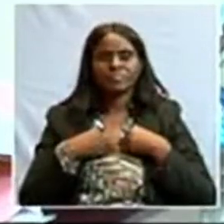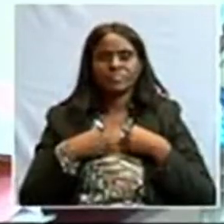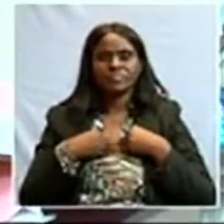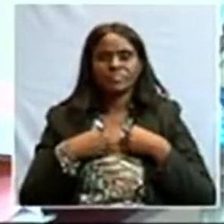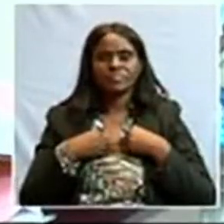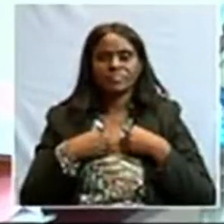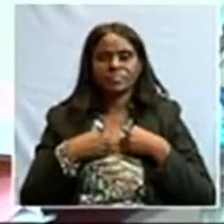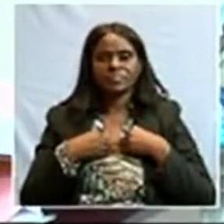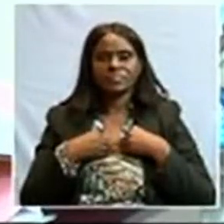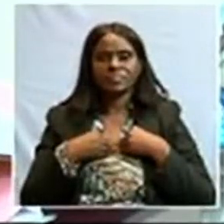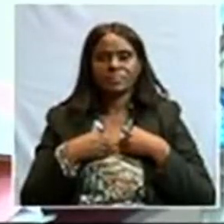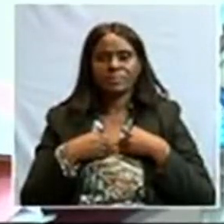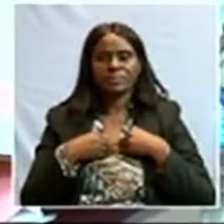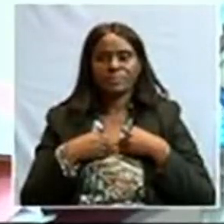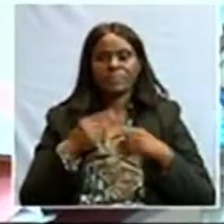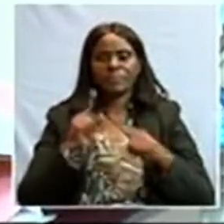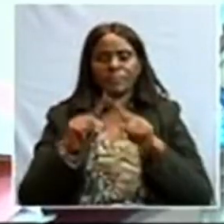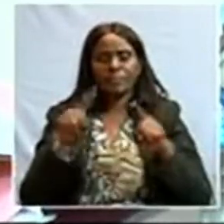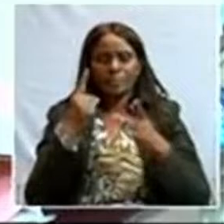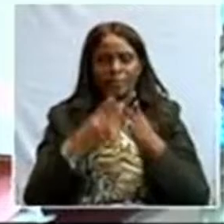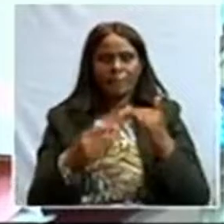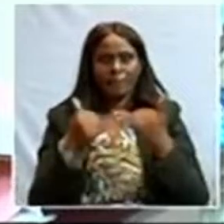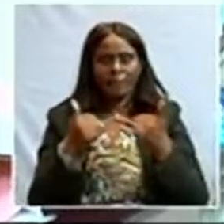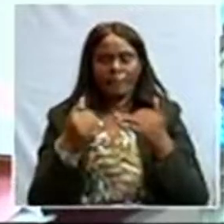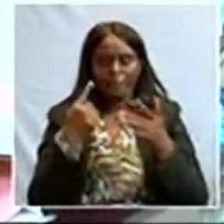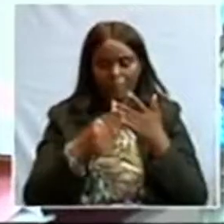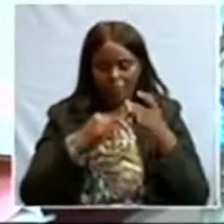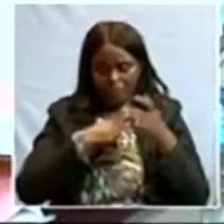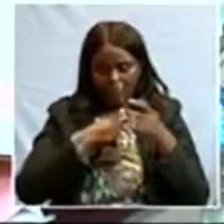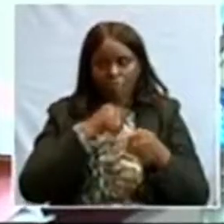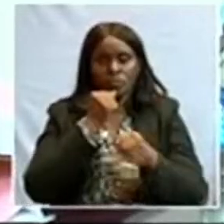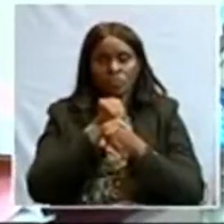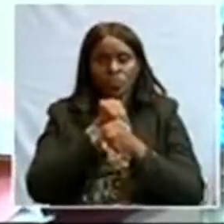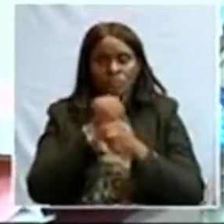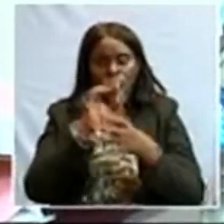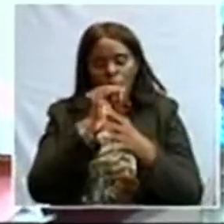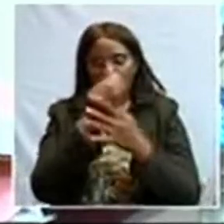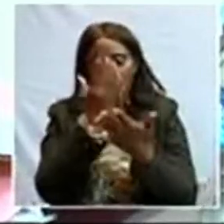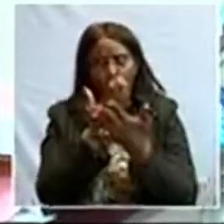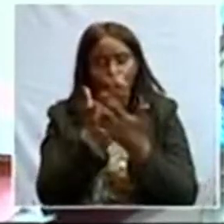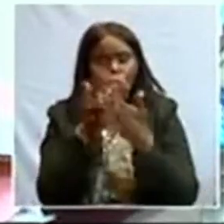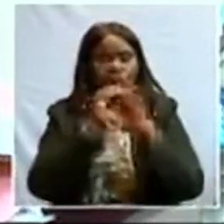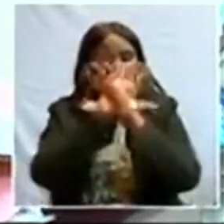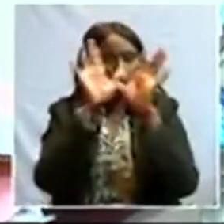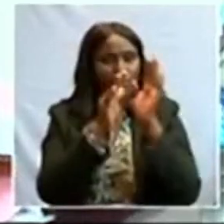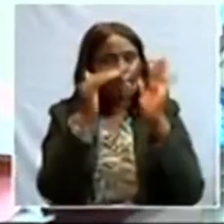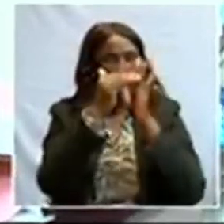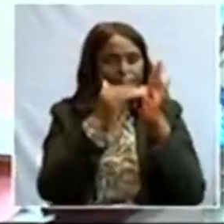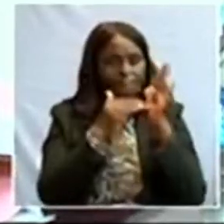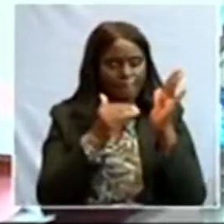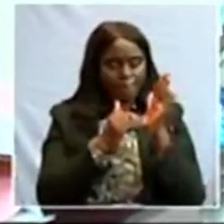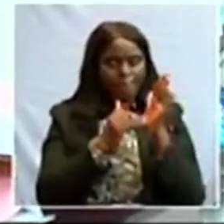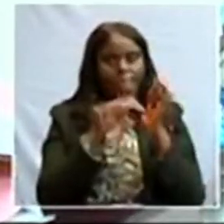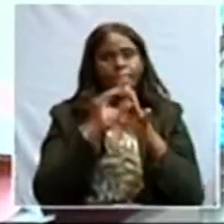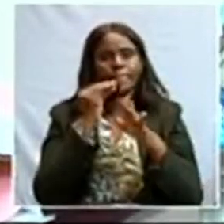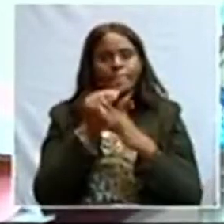around that, but what I would recommend is that clear guidelines or clear